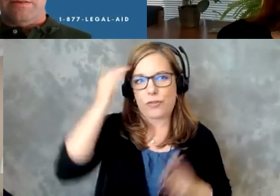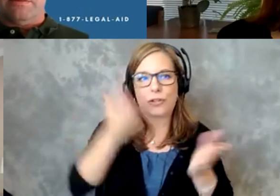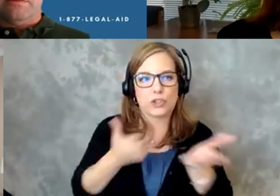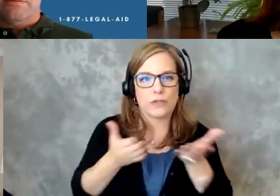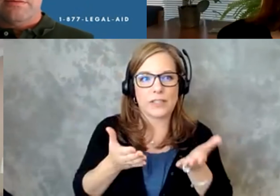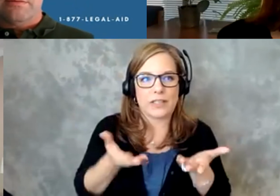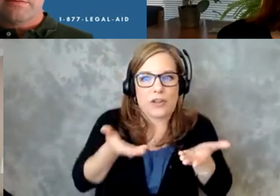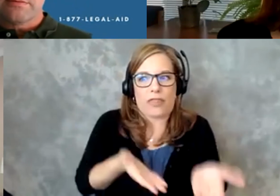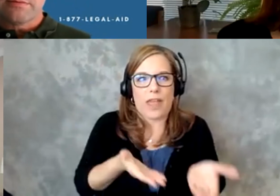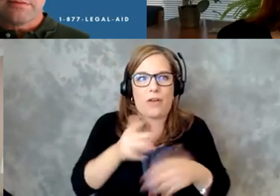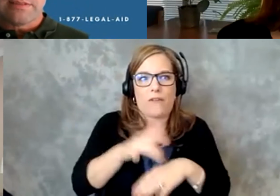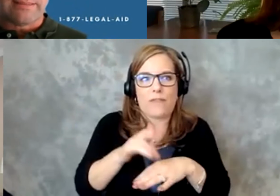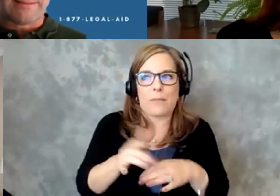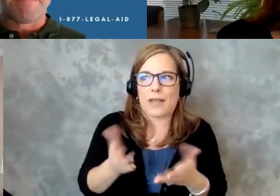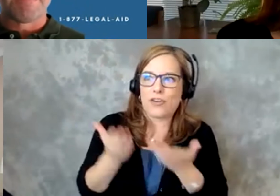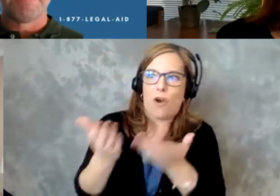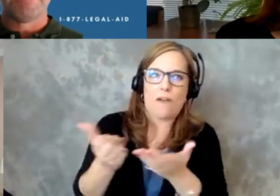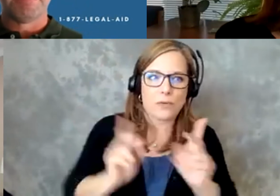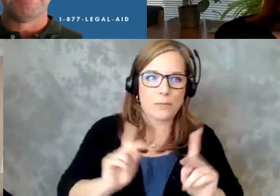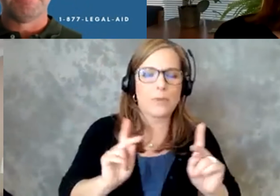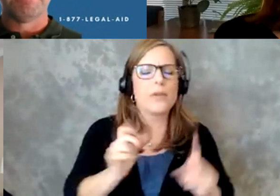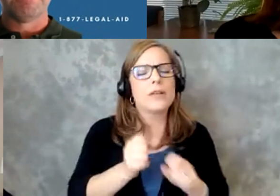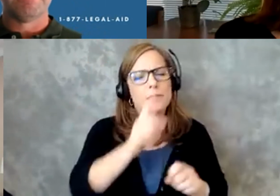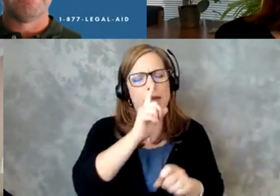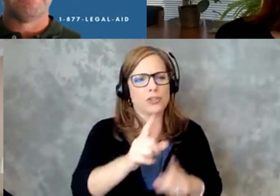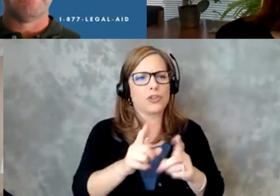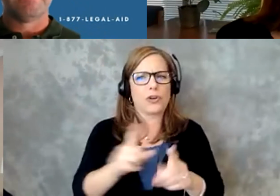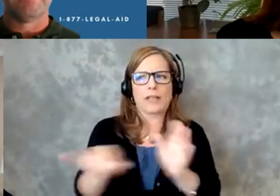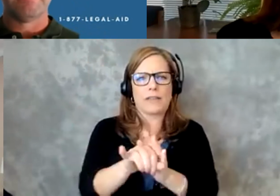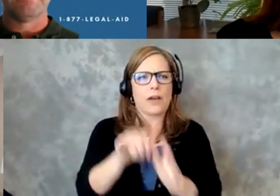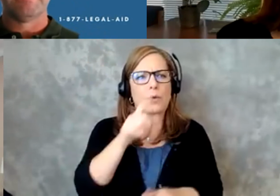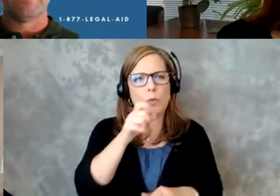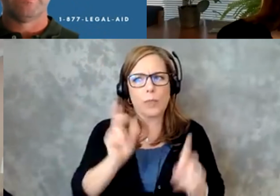helping make sure that people are actually identified are key. And I